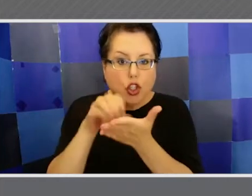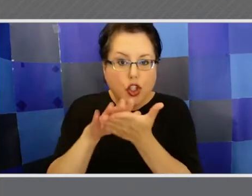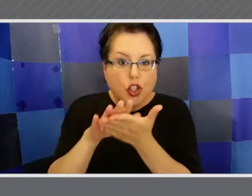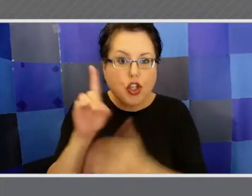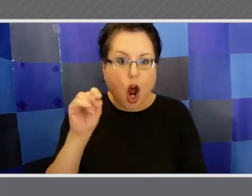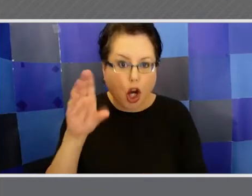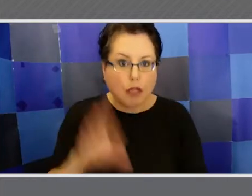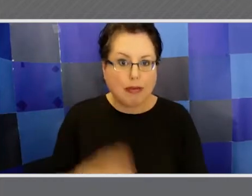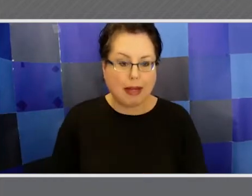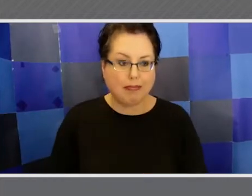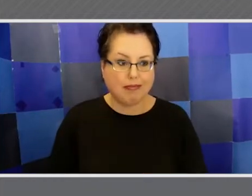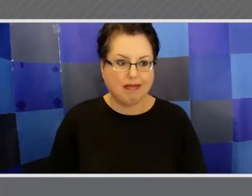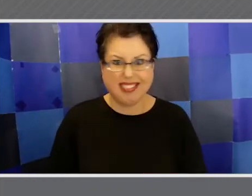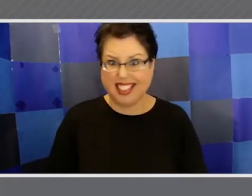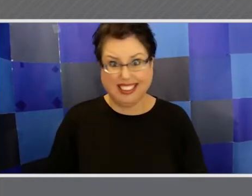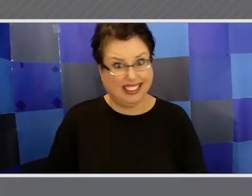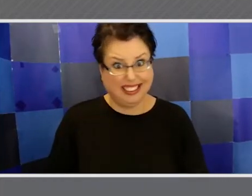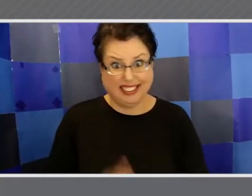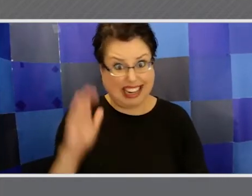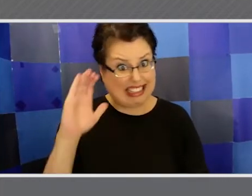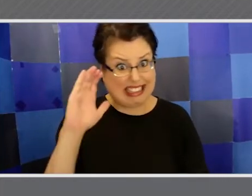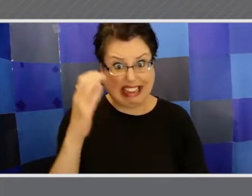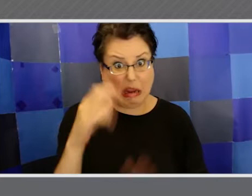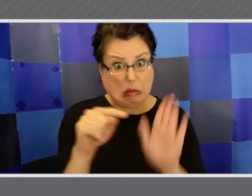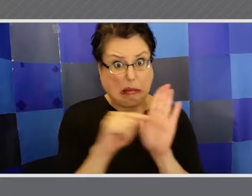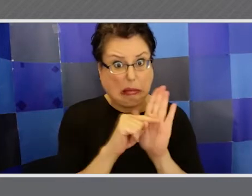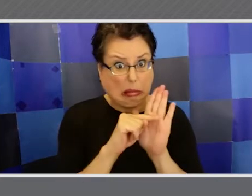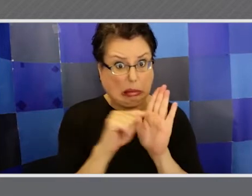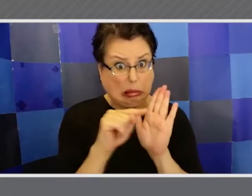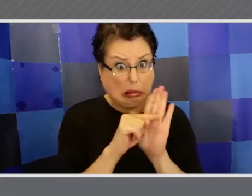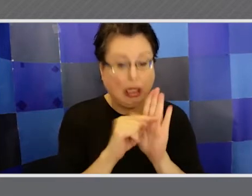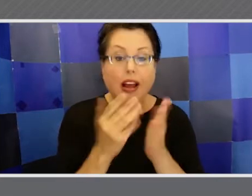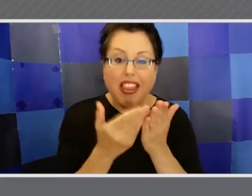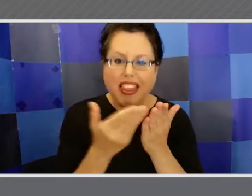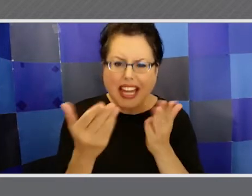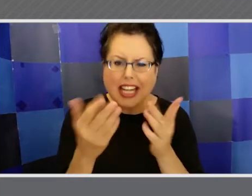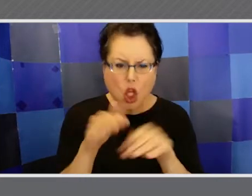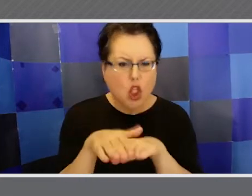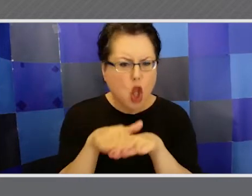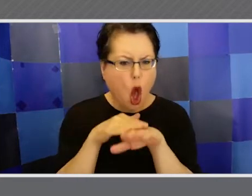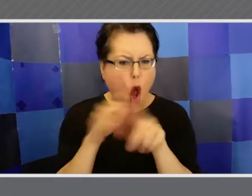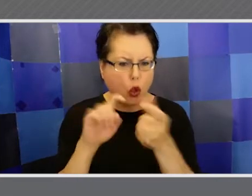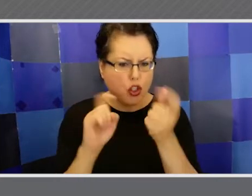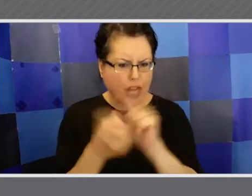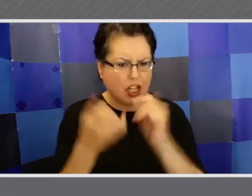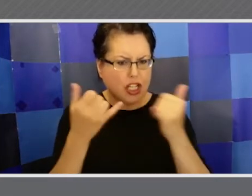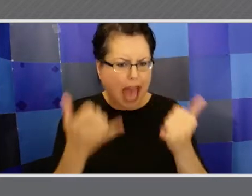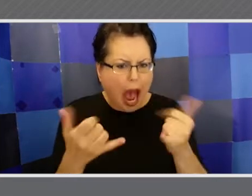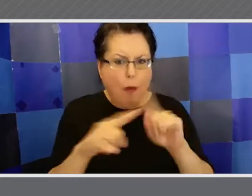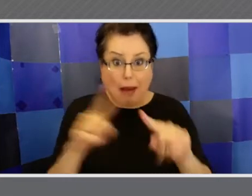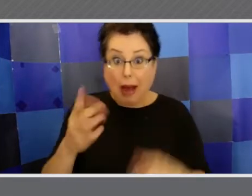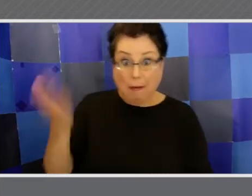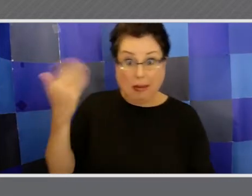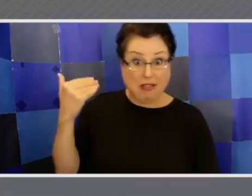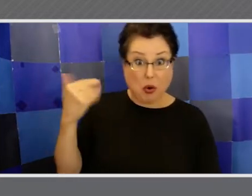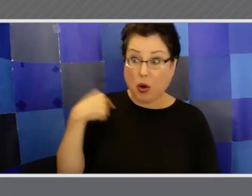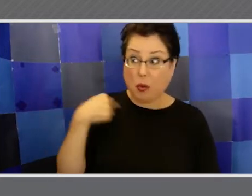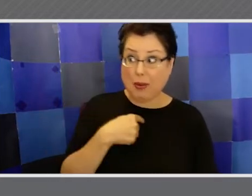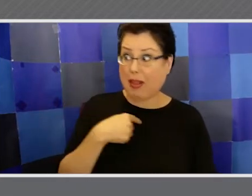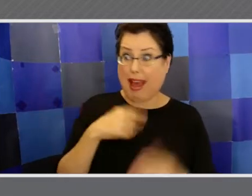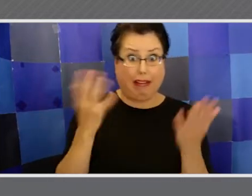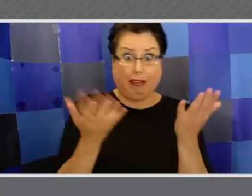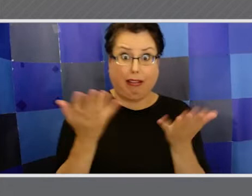And it didn't look good, right? So things are slowly changing now, but at the time we weren't sure where things would look or how things would